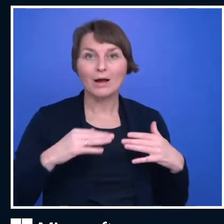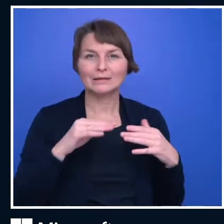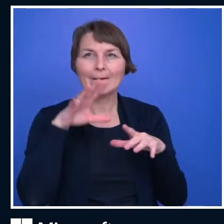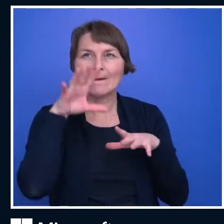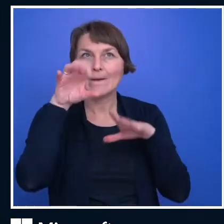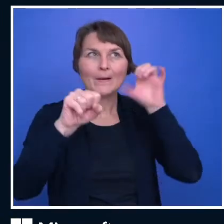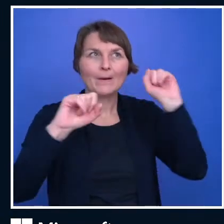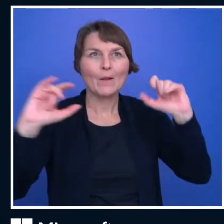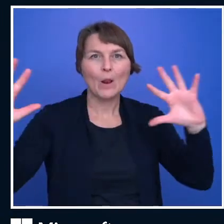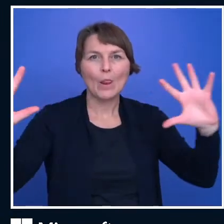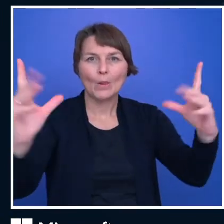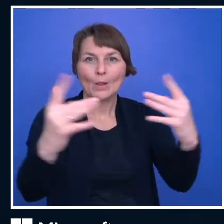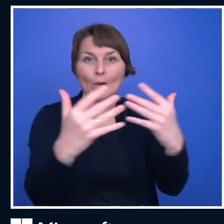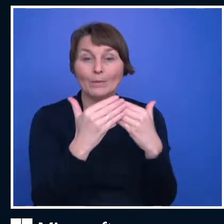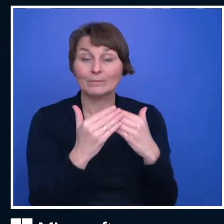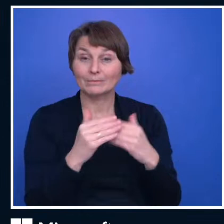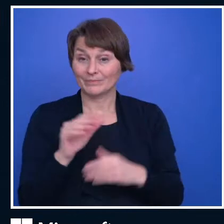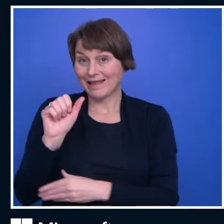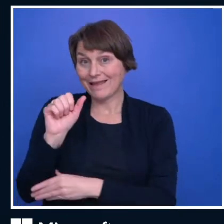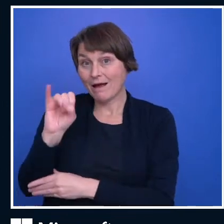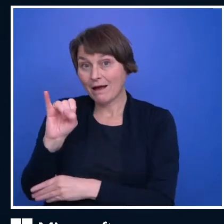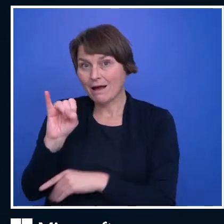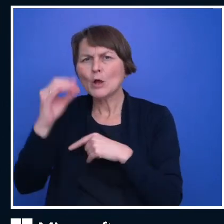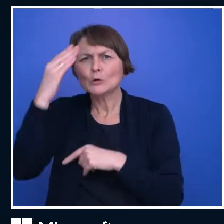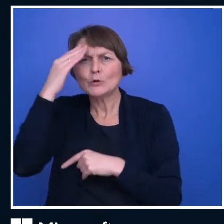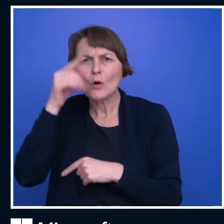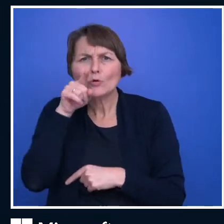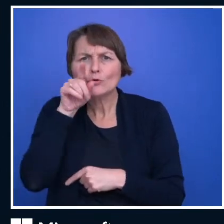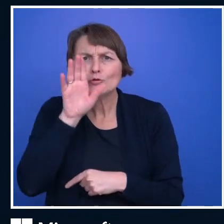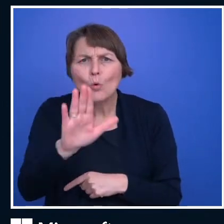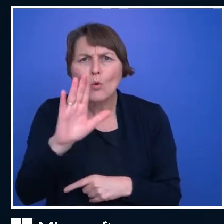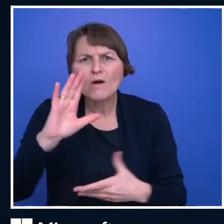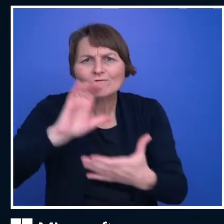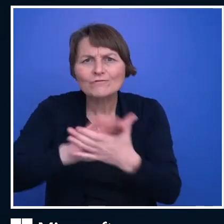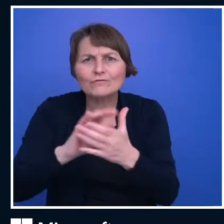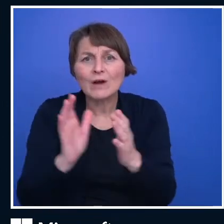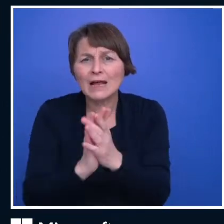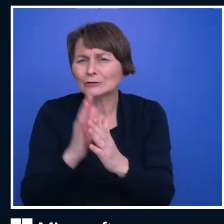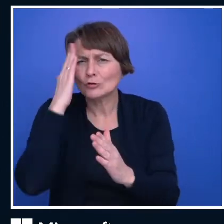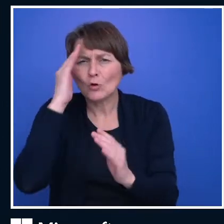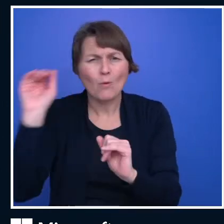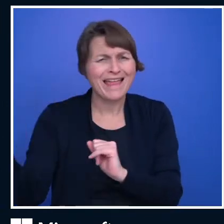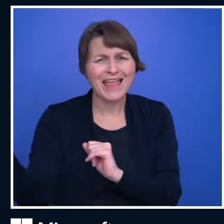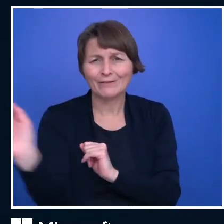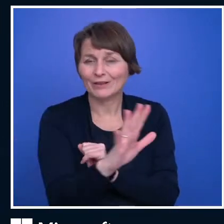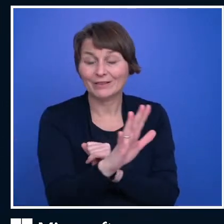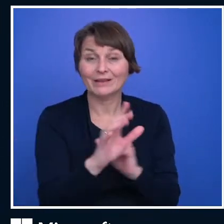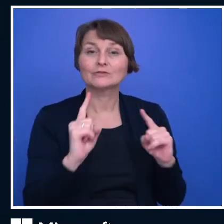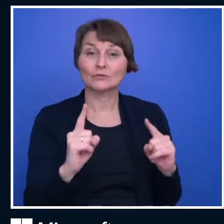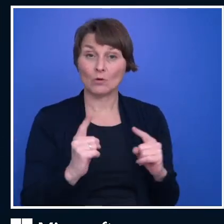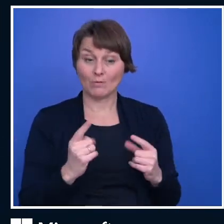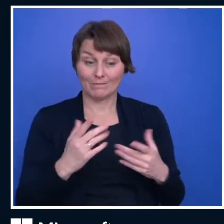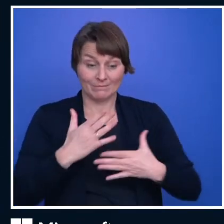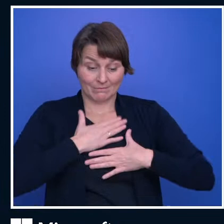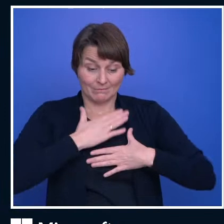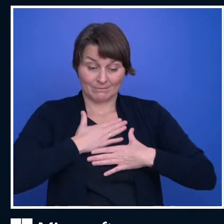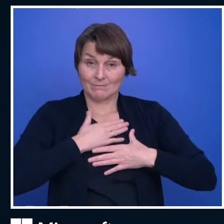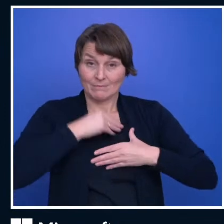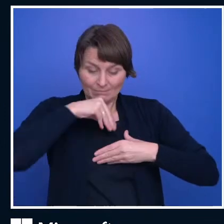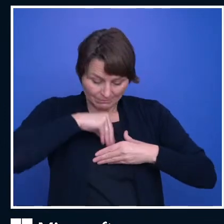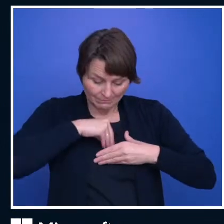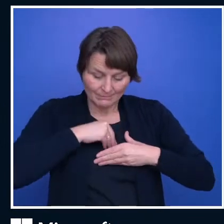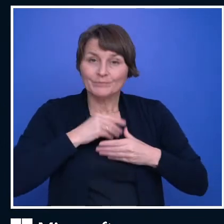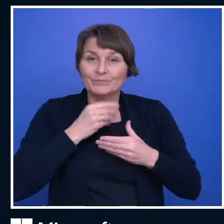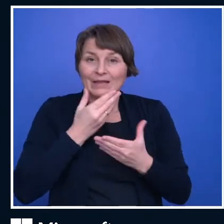are. So everything is valuable. All data is valuable, from what we post, that we